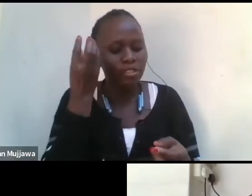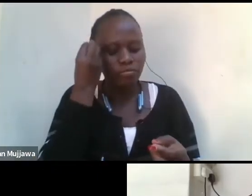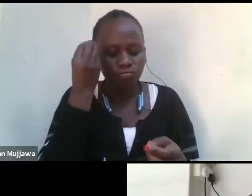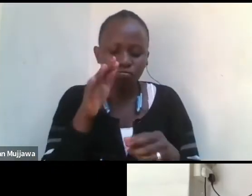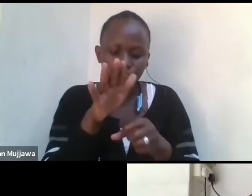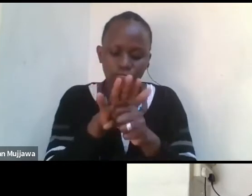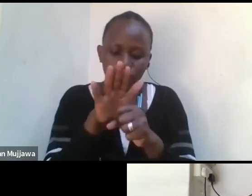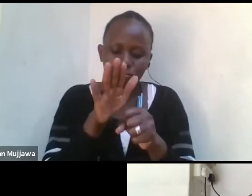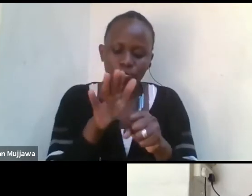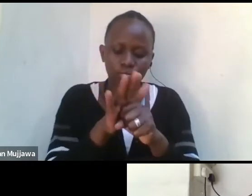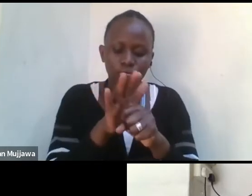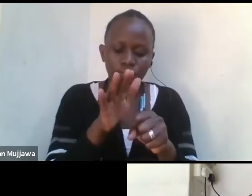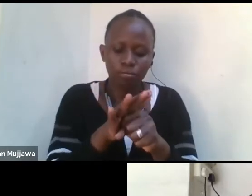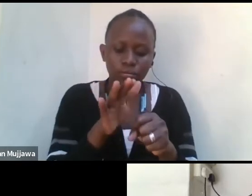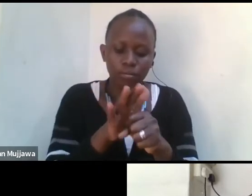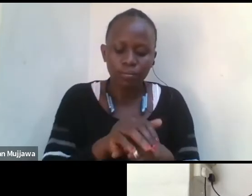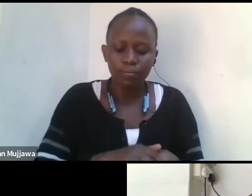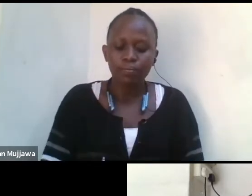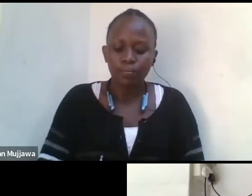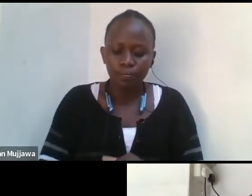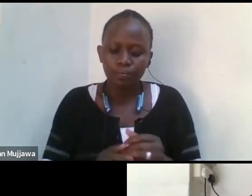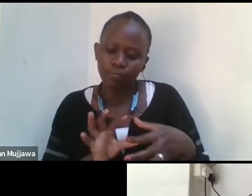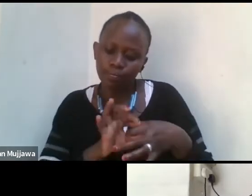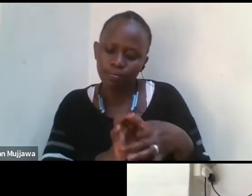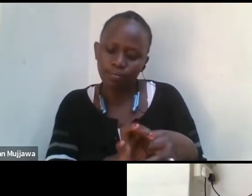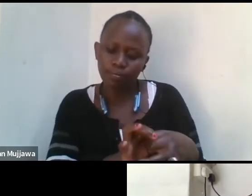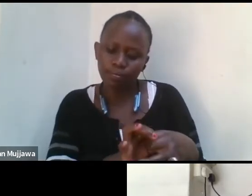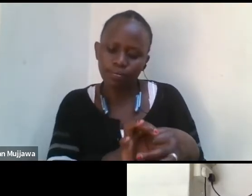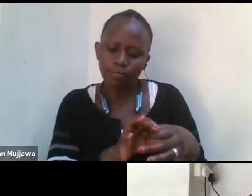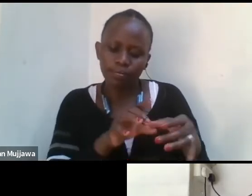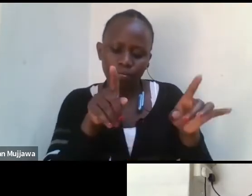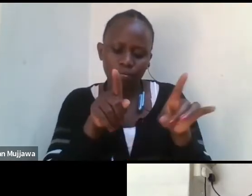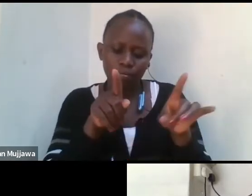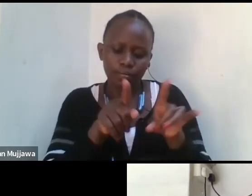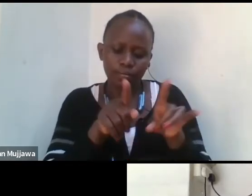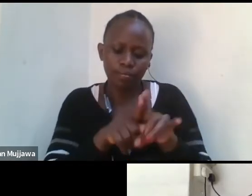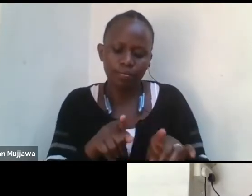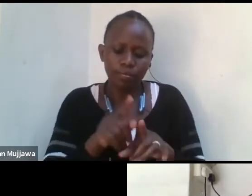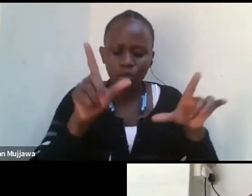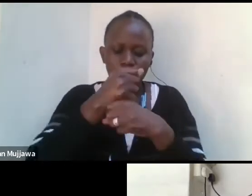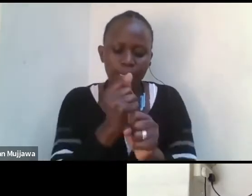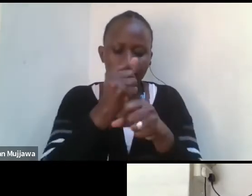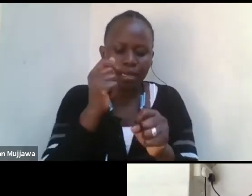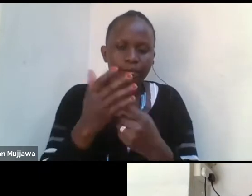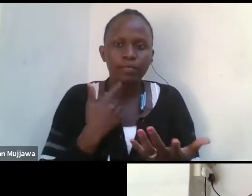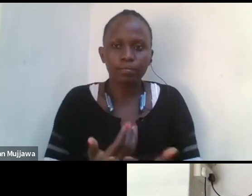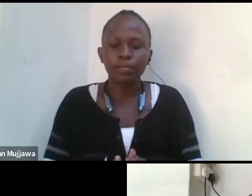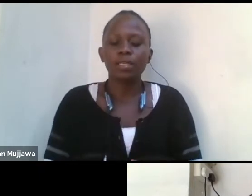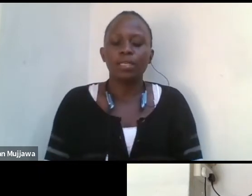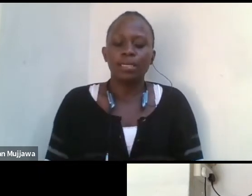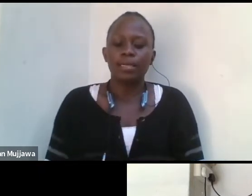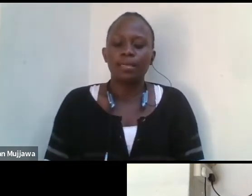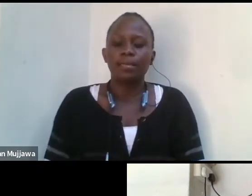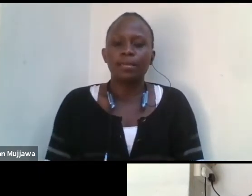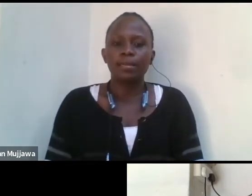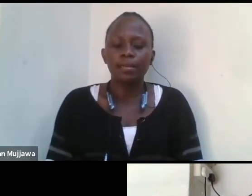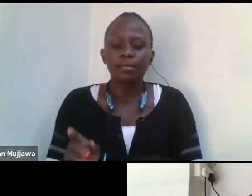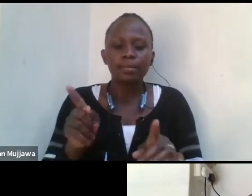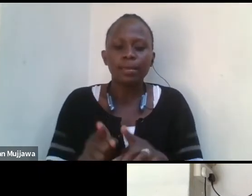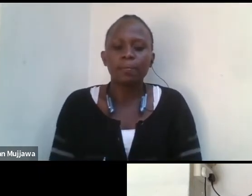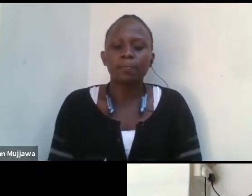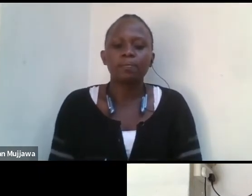and related items, locally made ventilators. And that could be said to be the